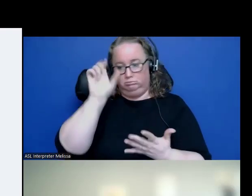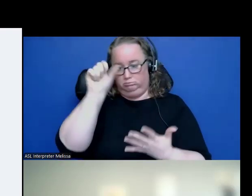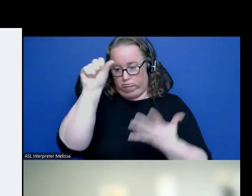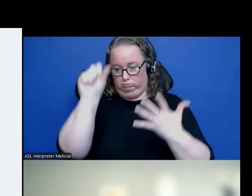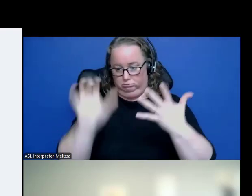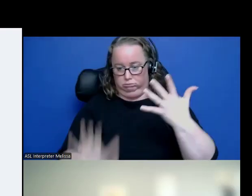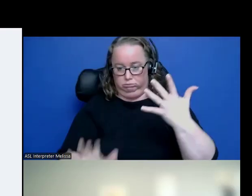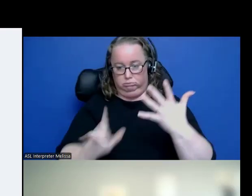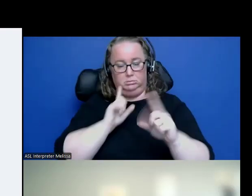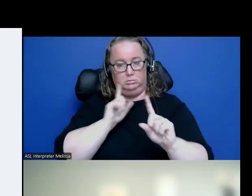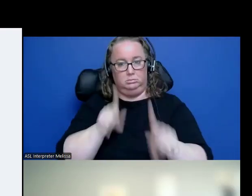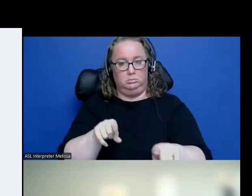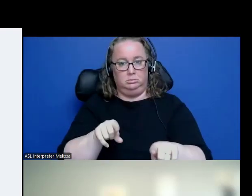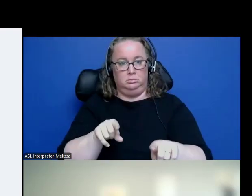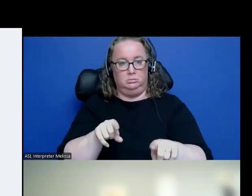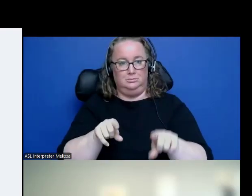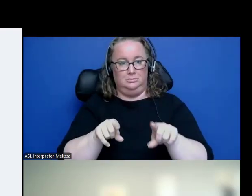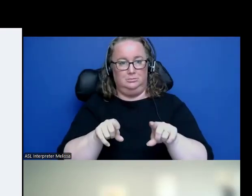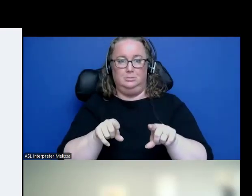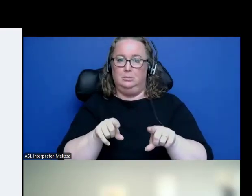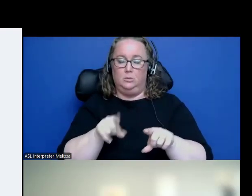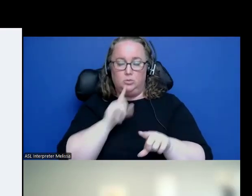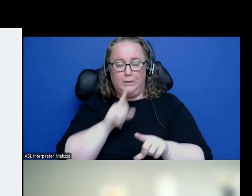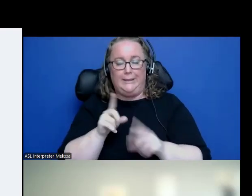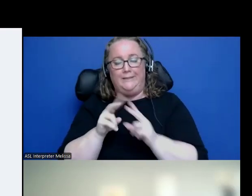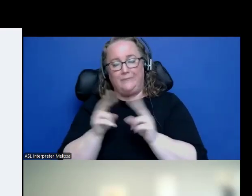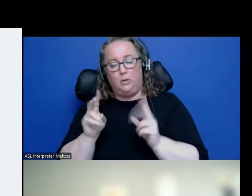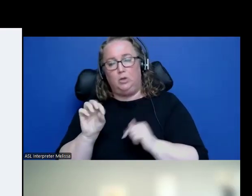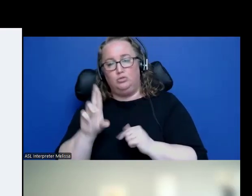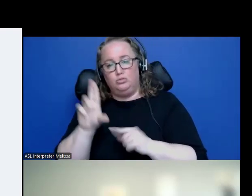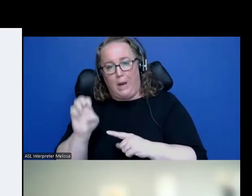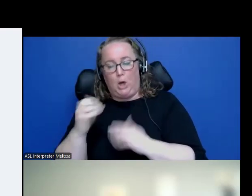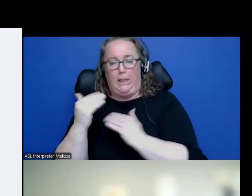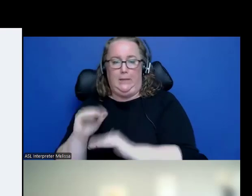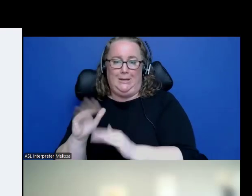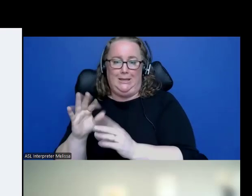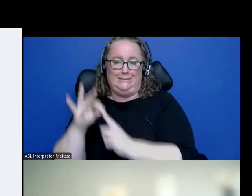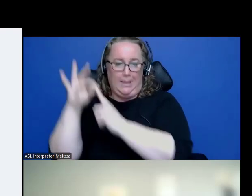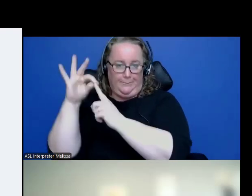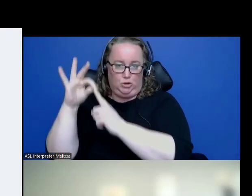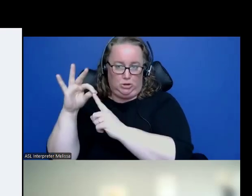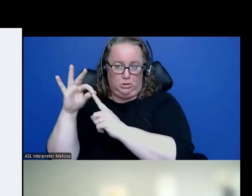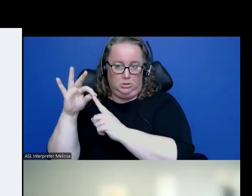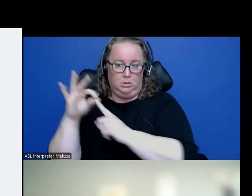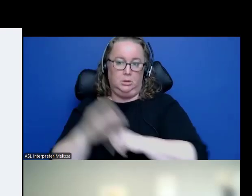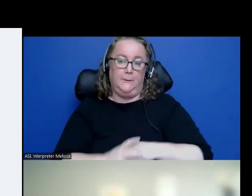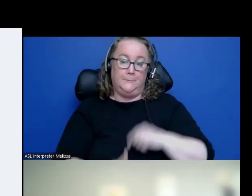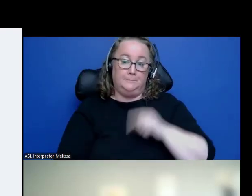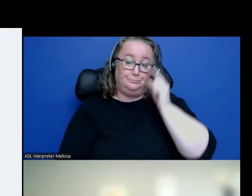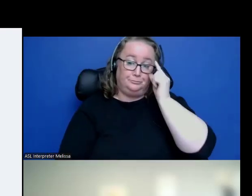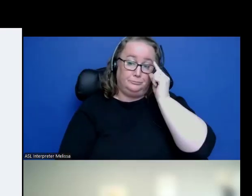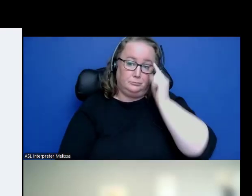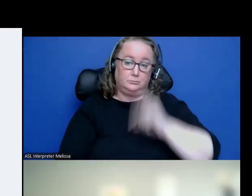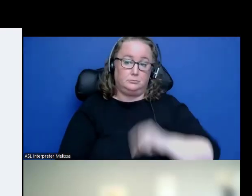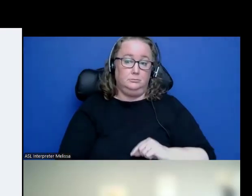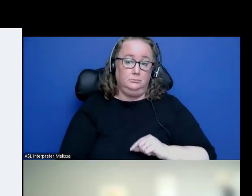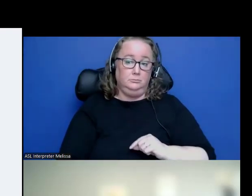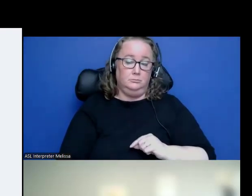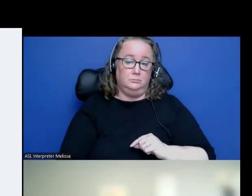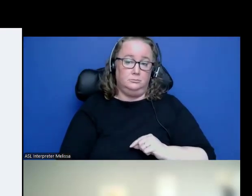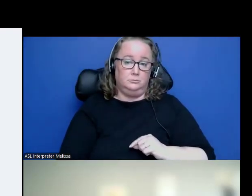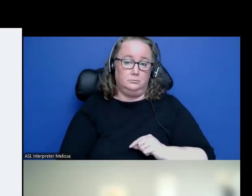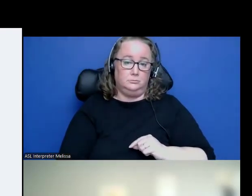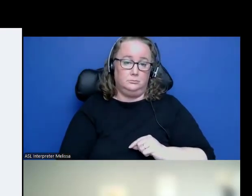this limited exception and discussing the limitations of